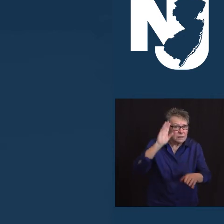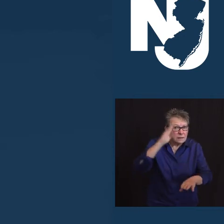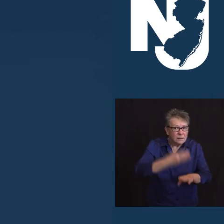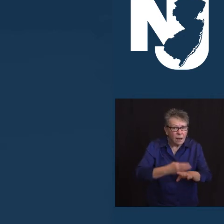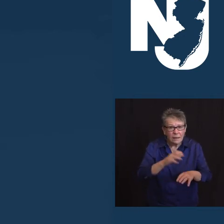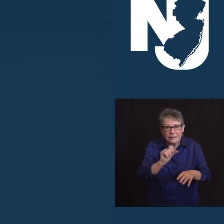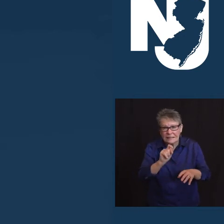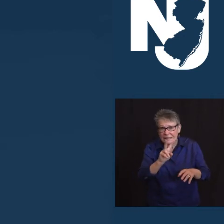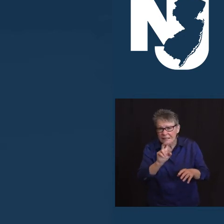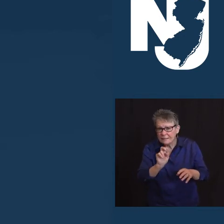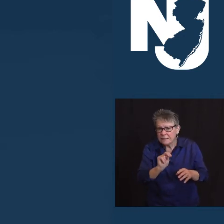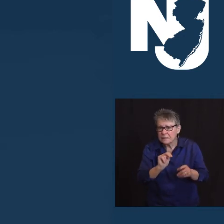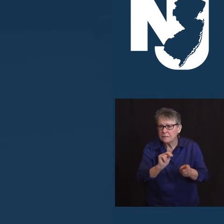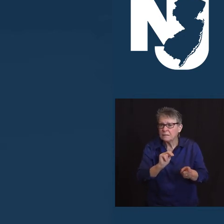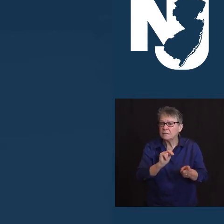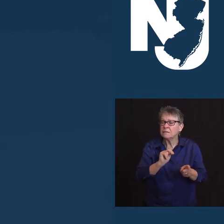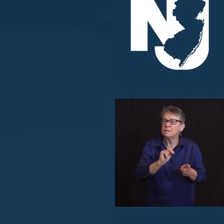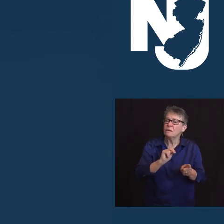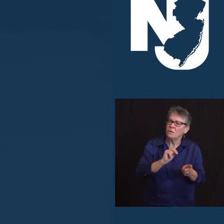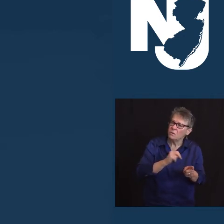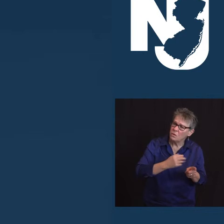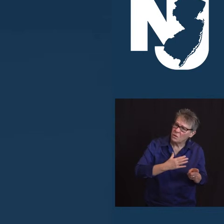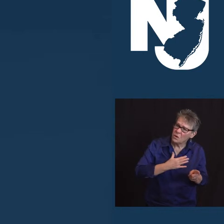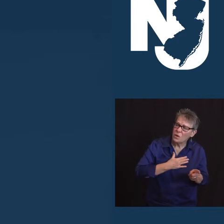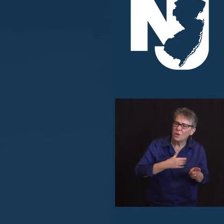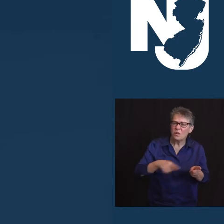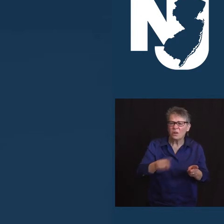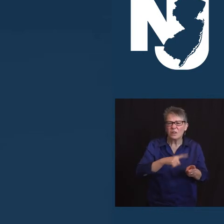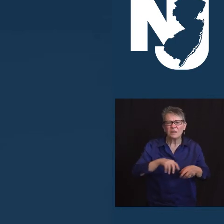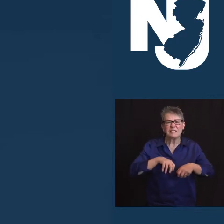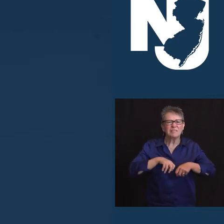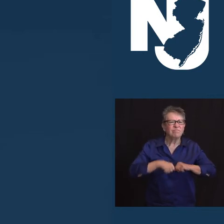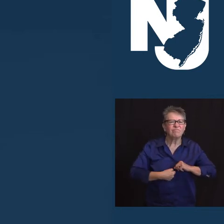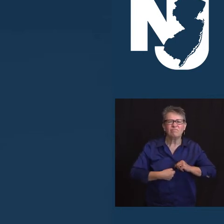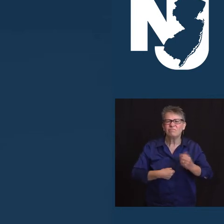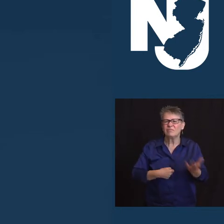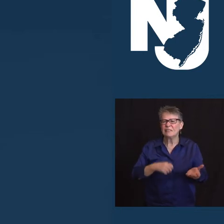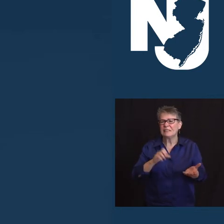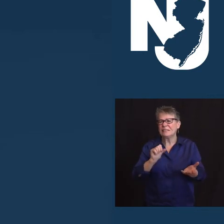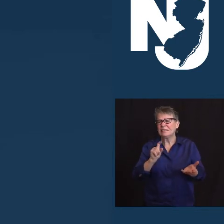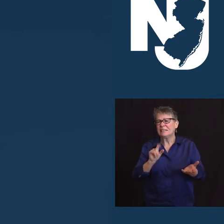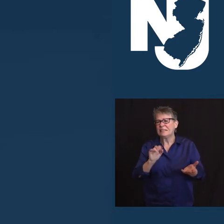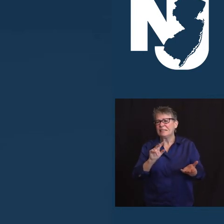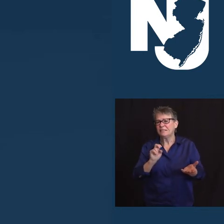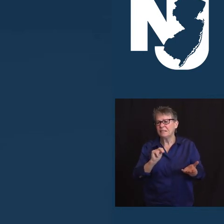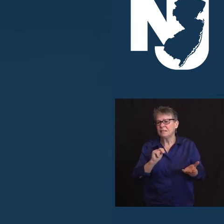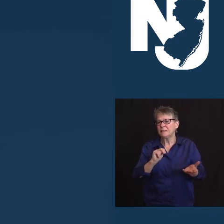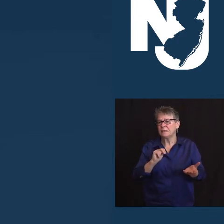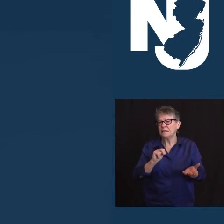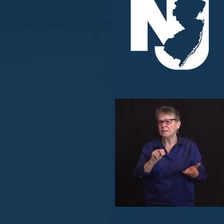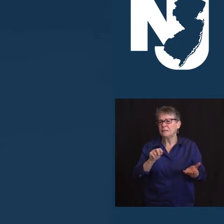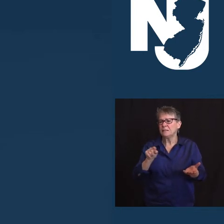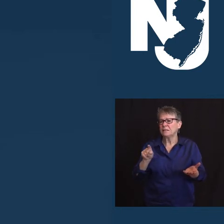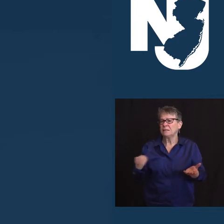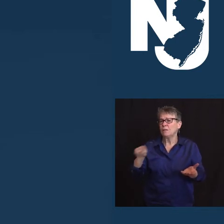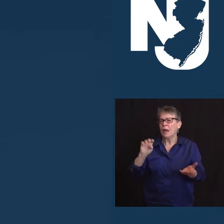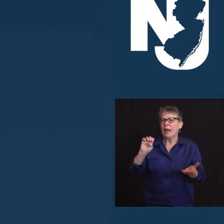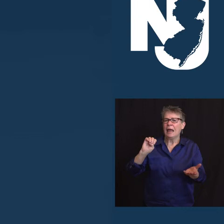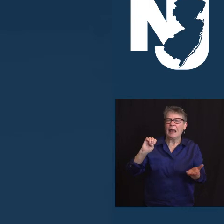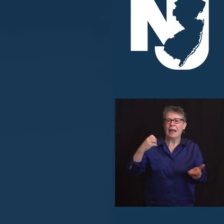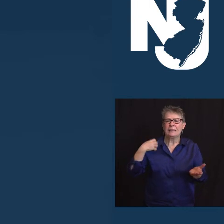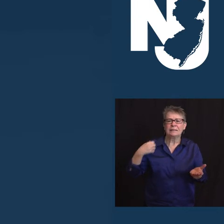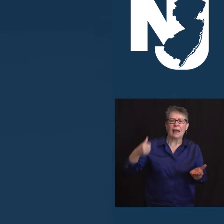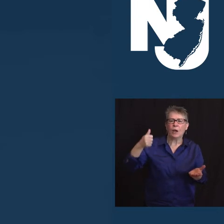you can imagine, he was busted up about his dad. Steve is the executive director of the New Jersey Motion Picture and Television Commission. May